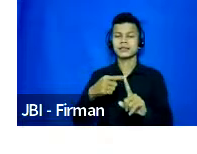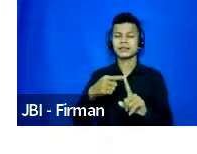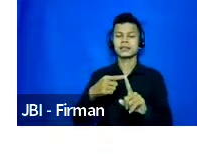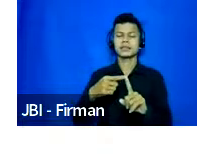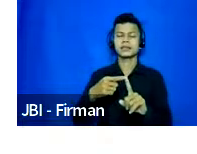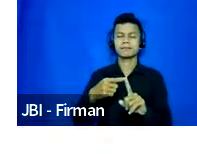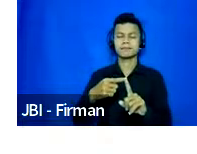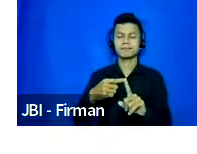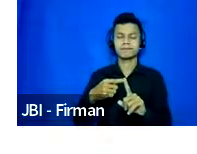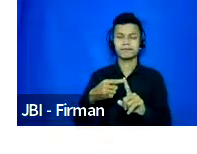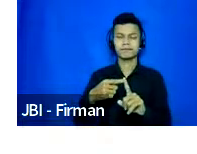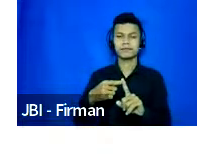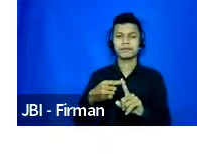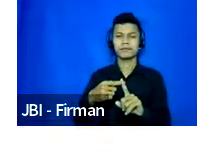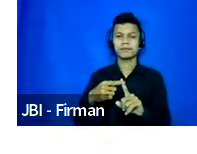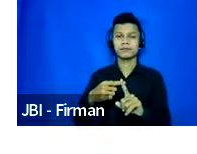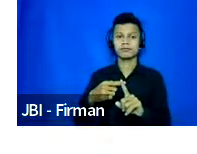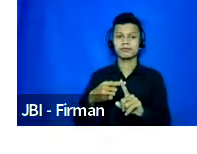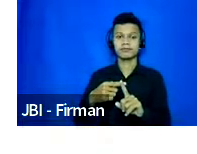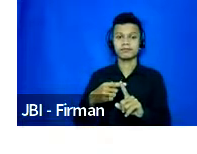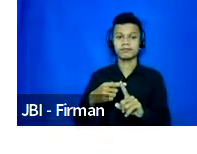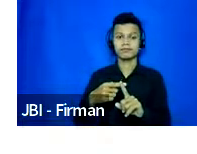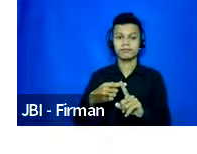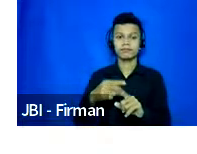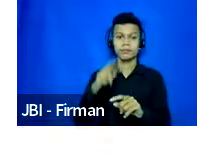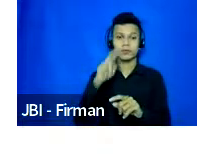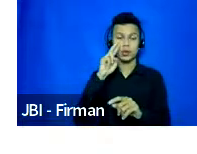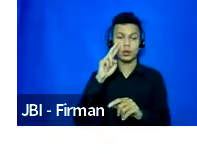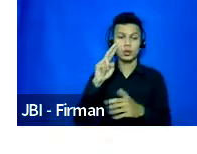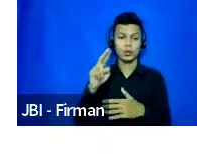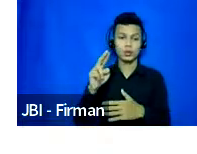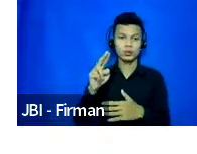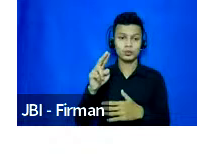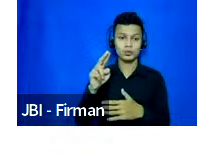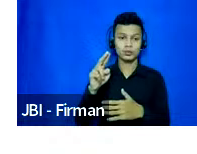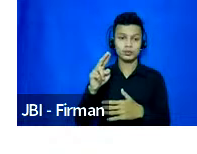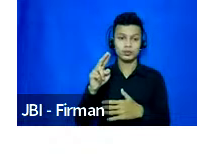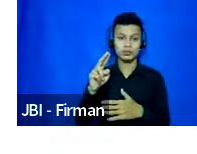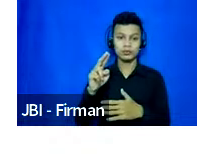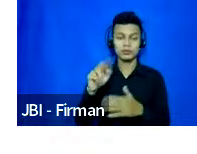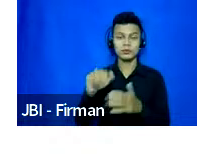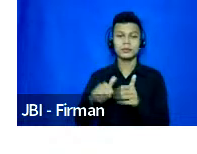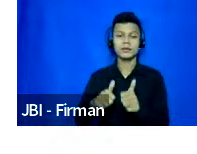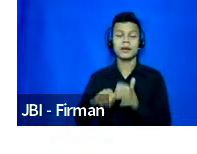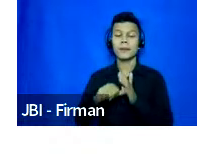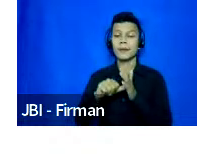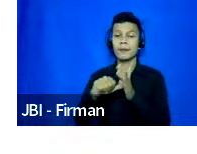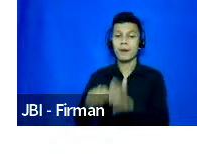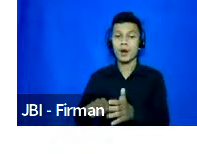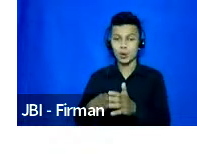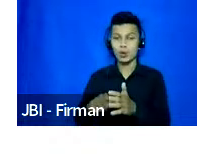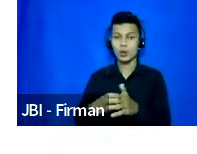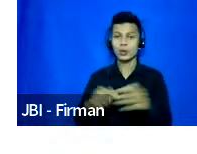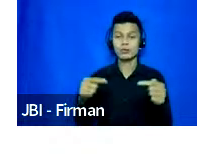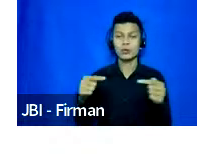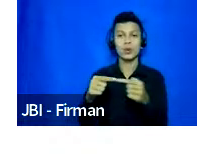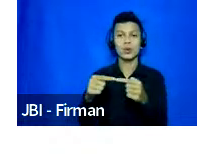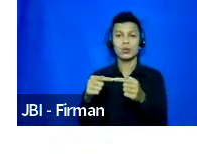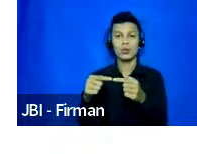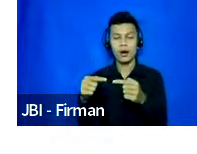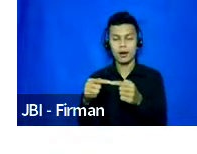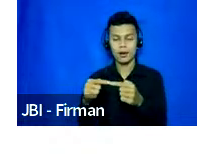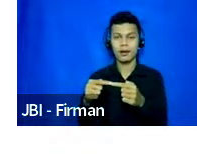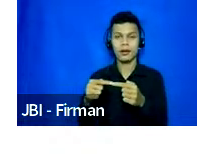safe harbor for intermediary is proven to be effective in promoting internet freedom.